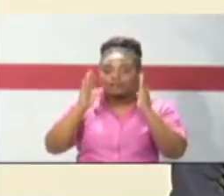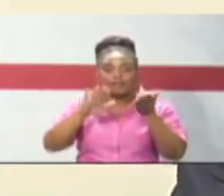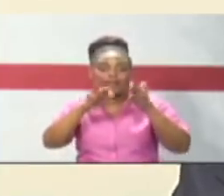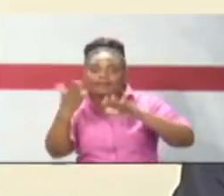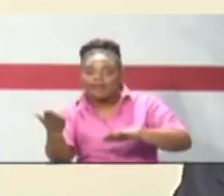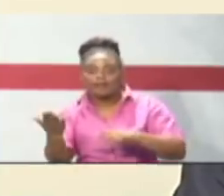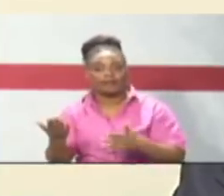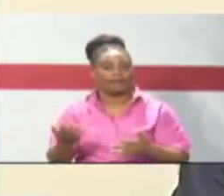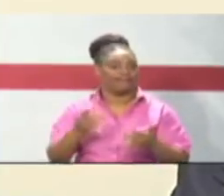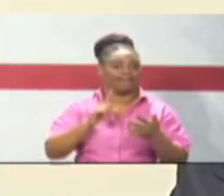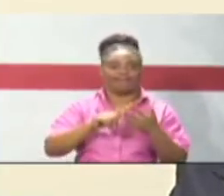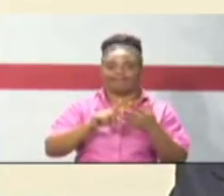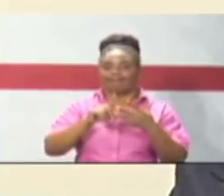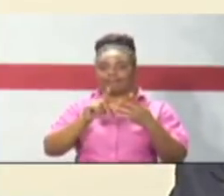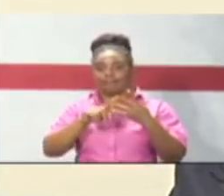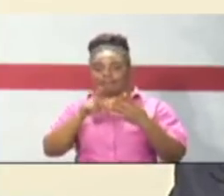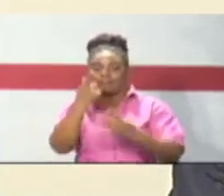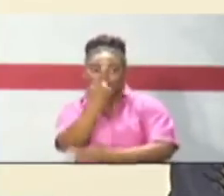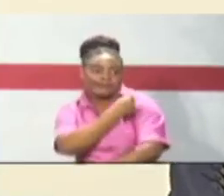at vaccine numbers now.